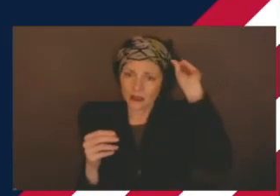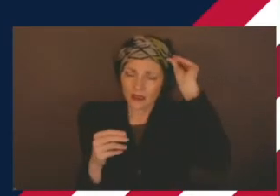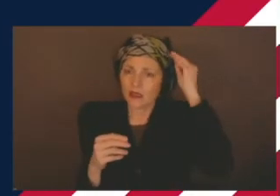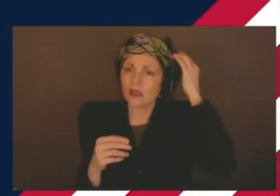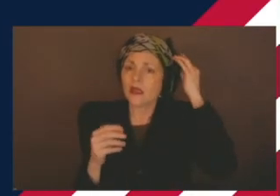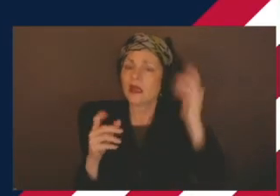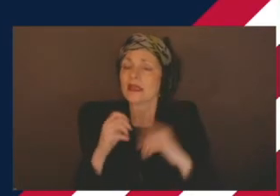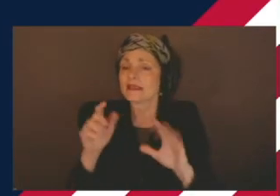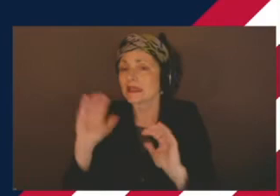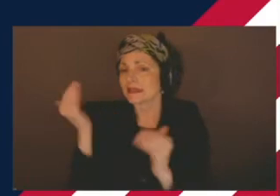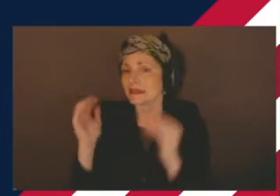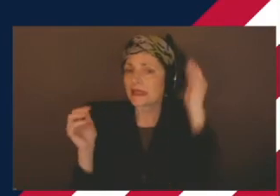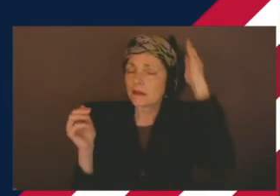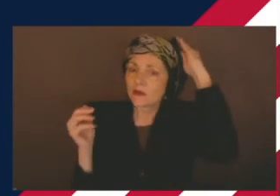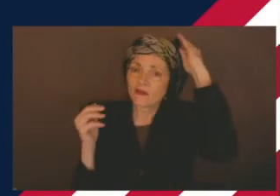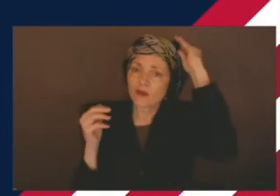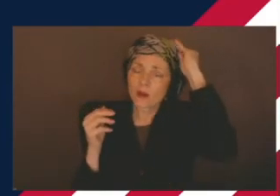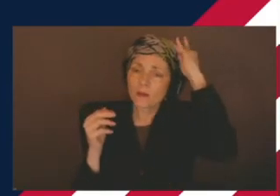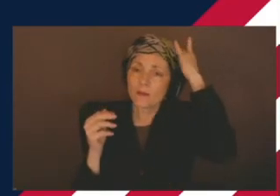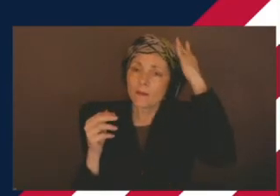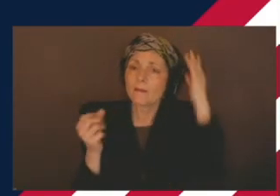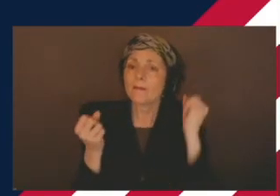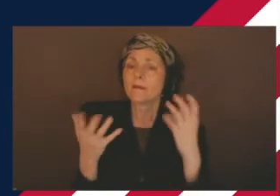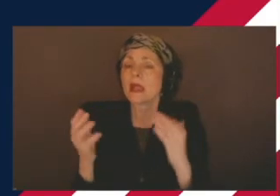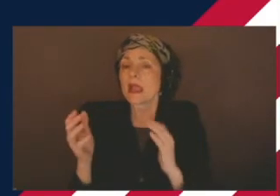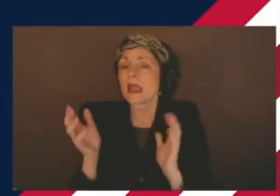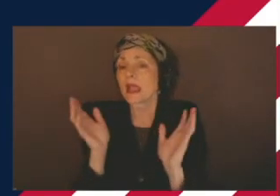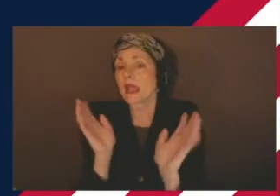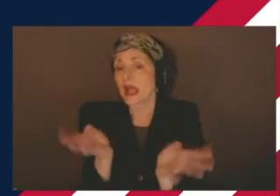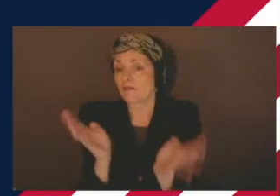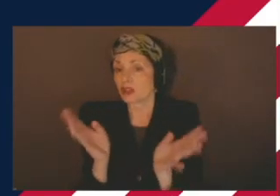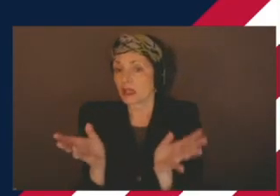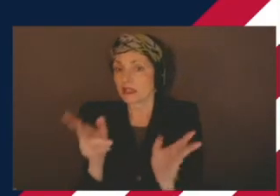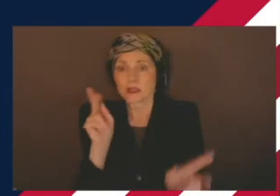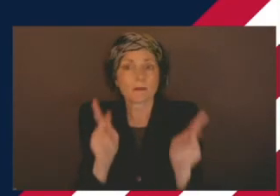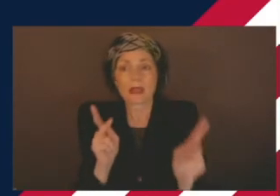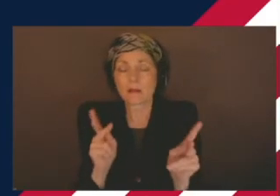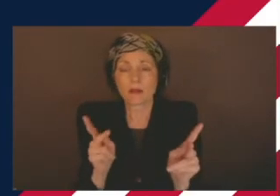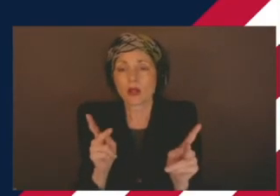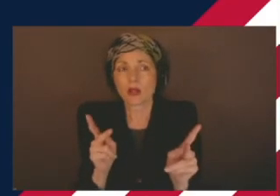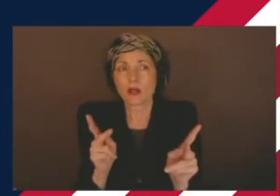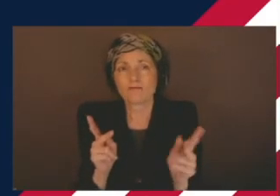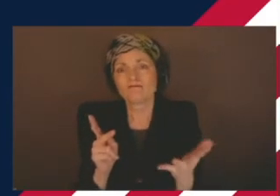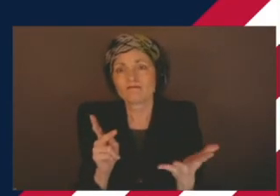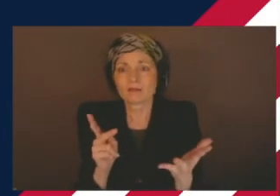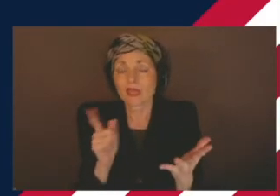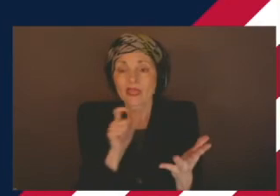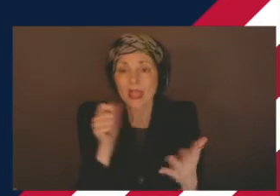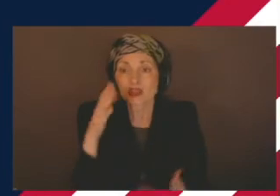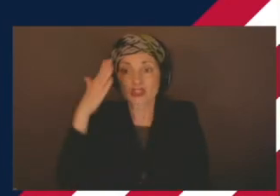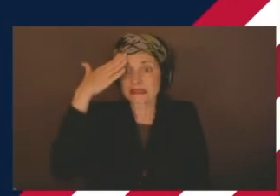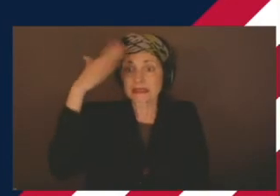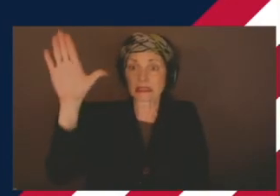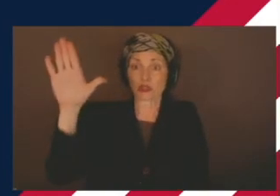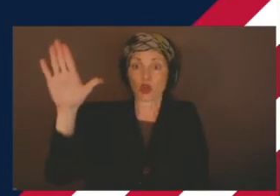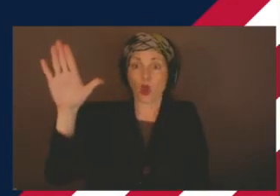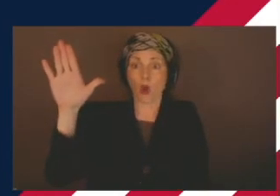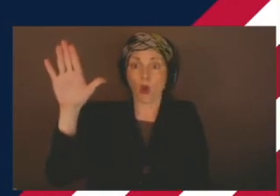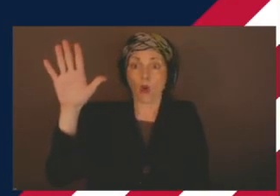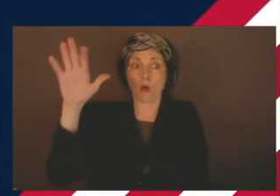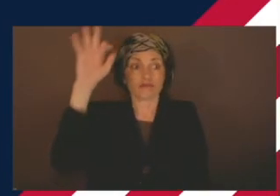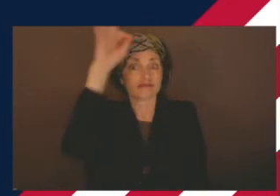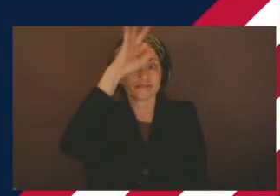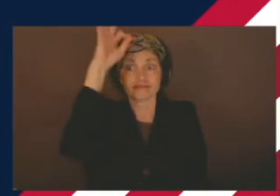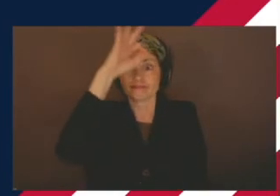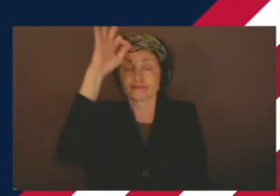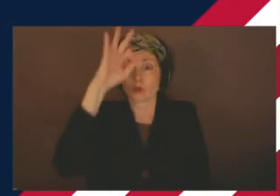think a lot of white people were either unaware or were turning a blind eye. And I think there are some distinctions that have to be made.